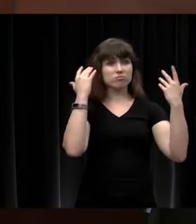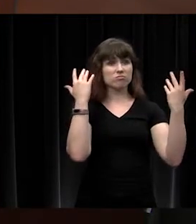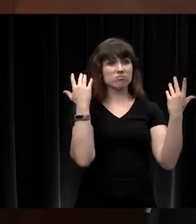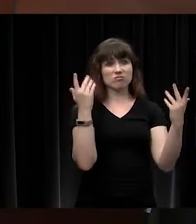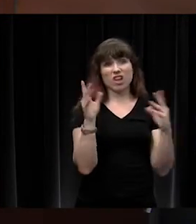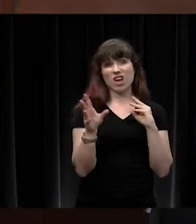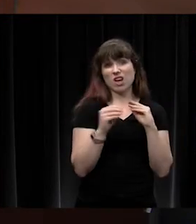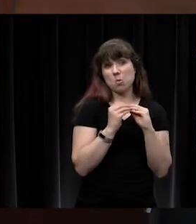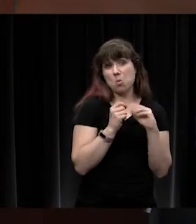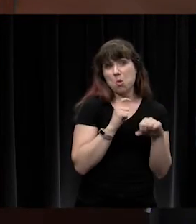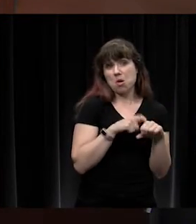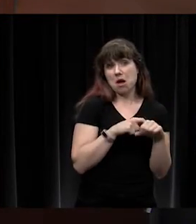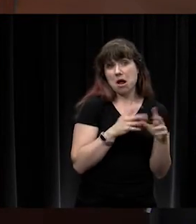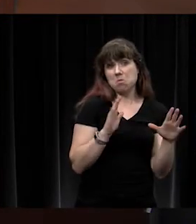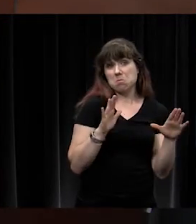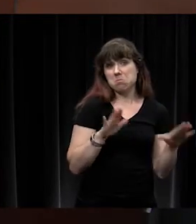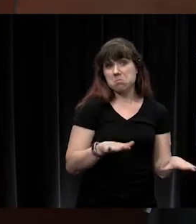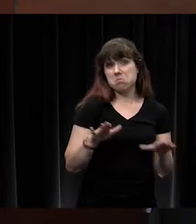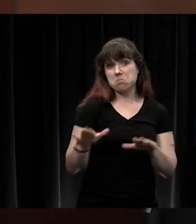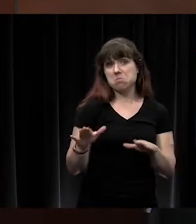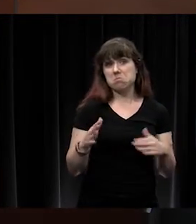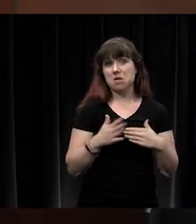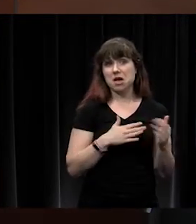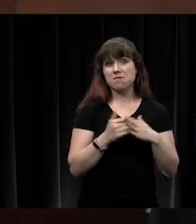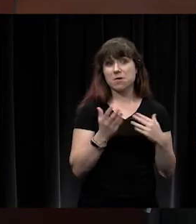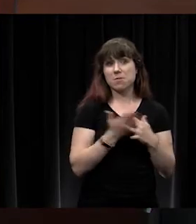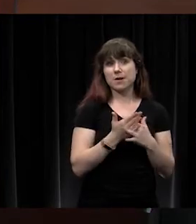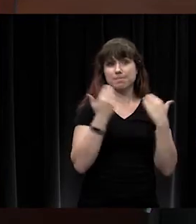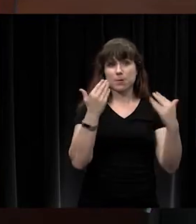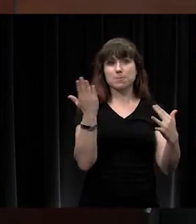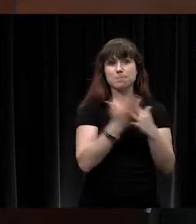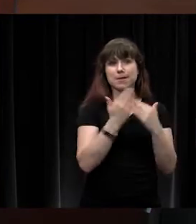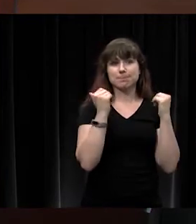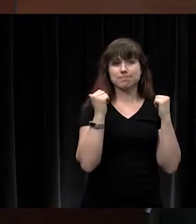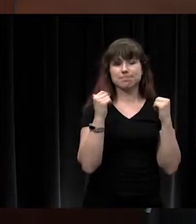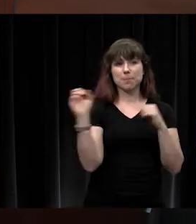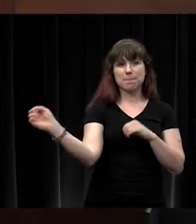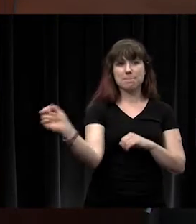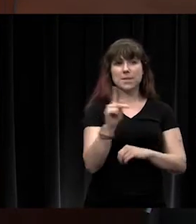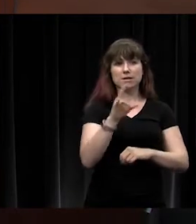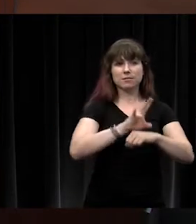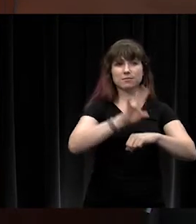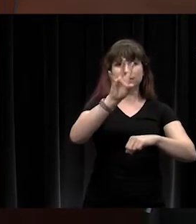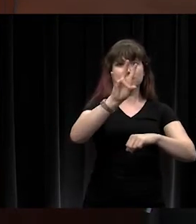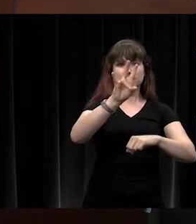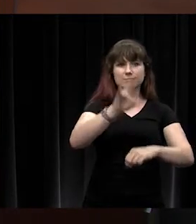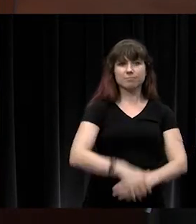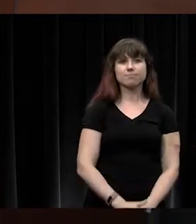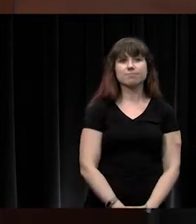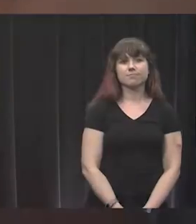extra time on the comfort break. So we'll go ahead and take a break right at this time. We'll be back at 7 o'clock.